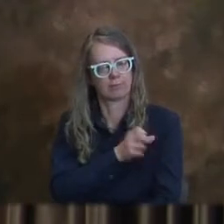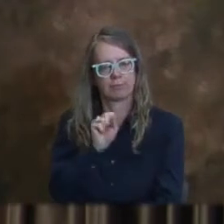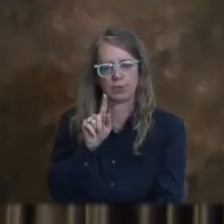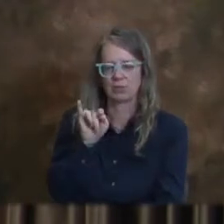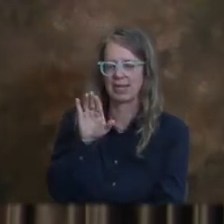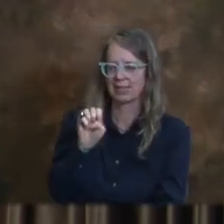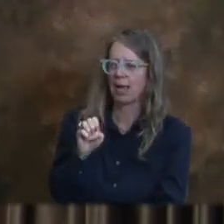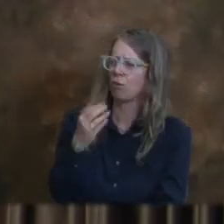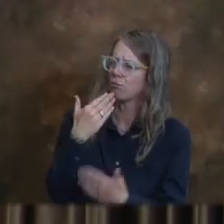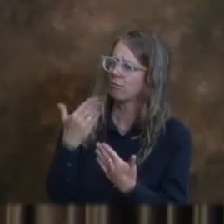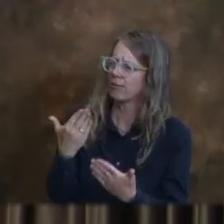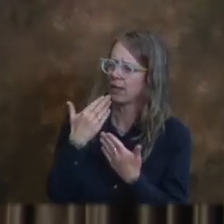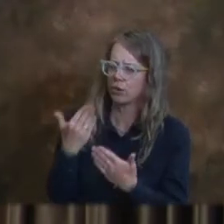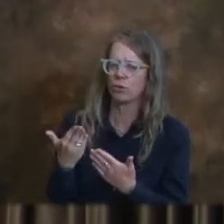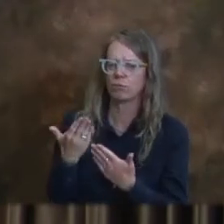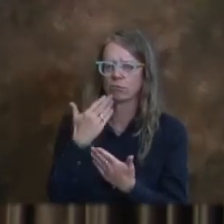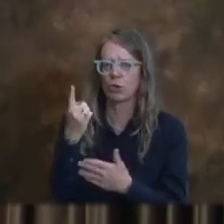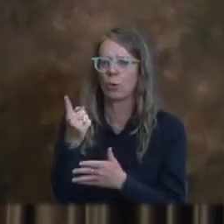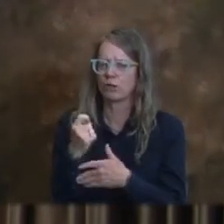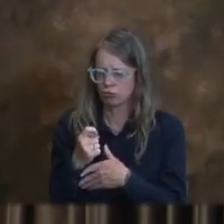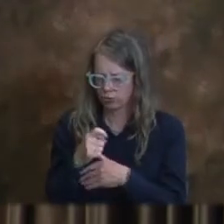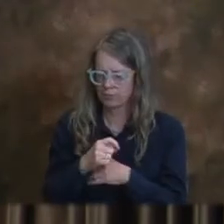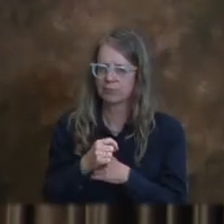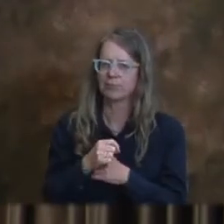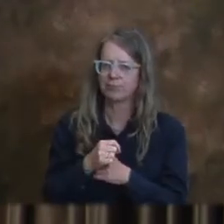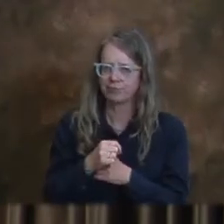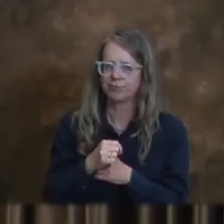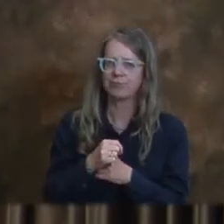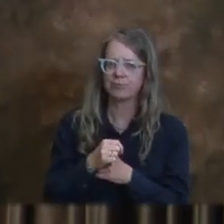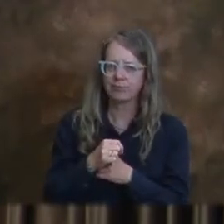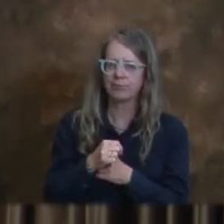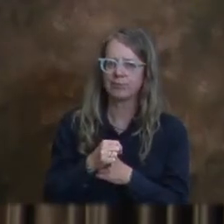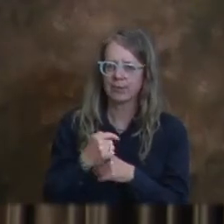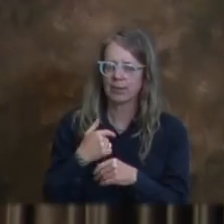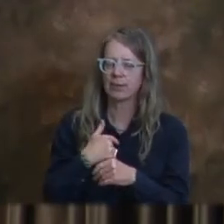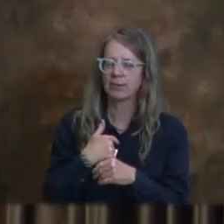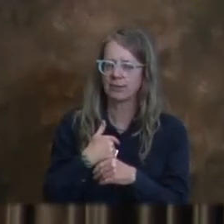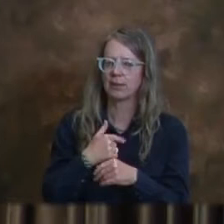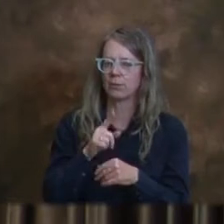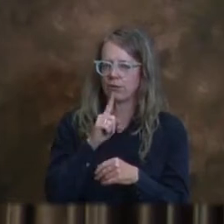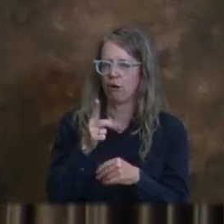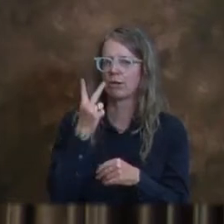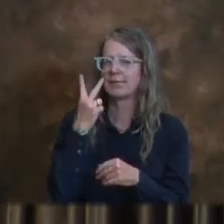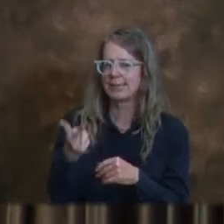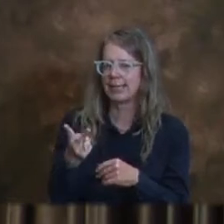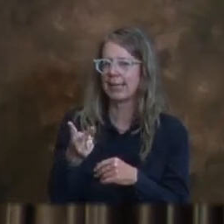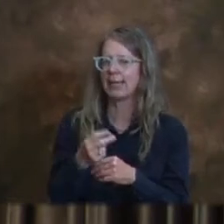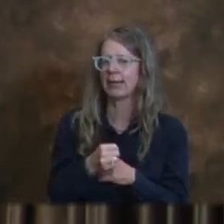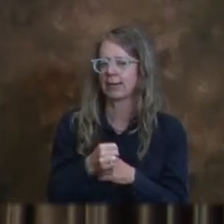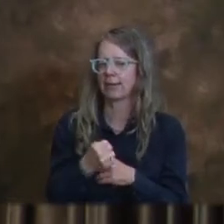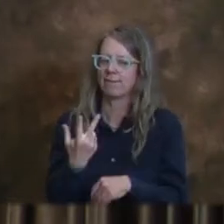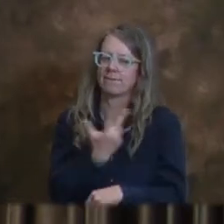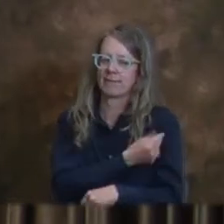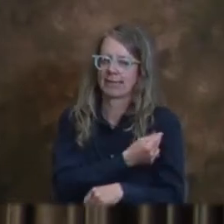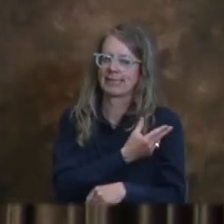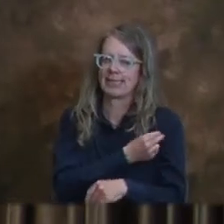think, one, as I said a couple weeks ago too, I do think we are seeing that vaccine uptake wane a little bit. I do